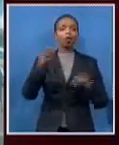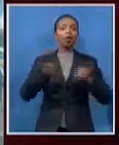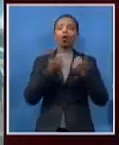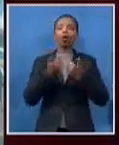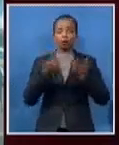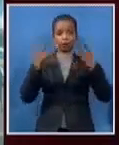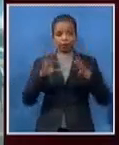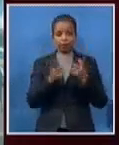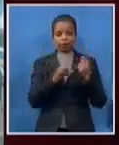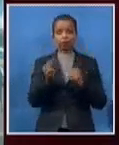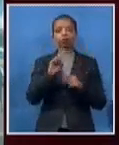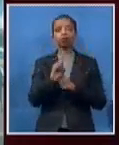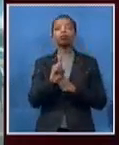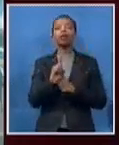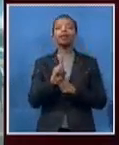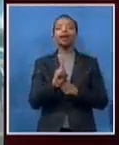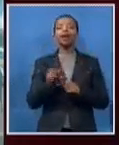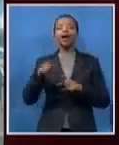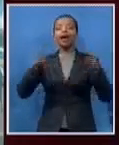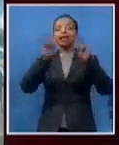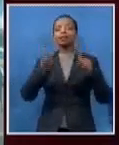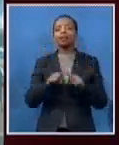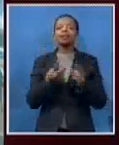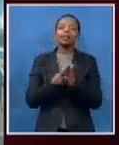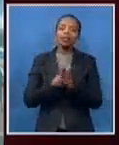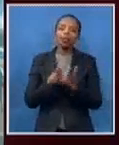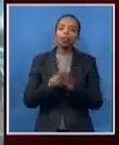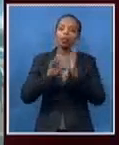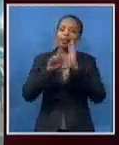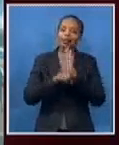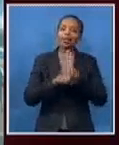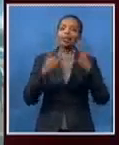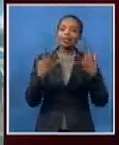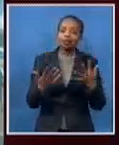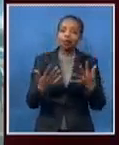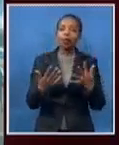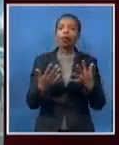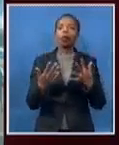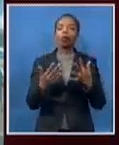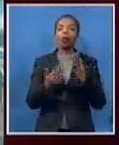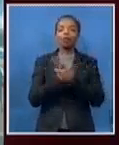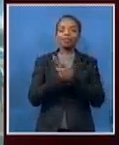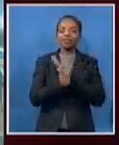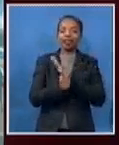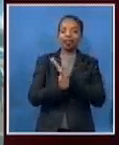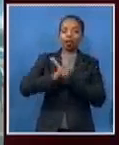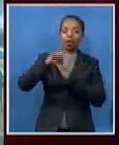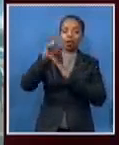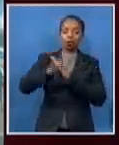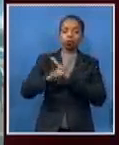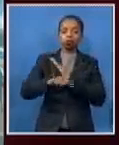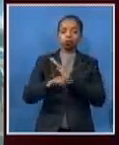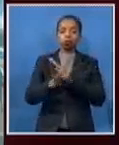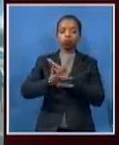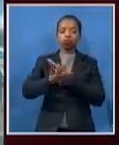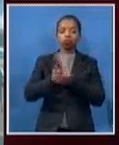economic zone designed for low-skill, labor-intensive manufacturing? That's our specific proposal.